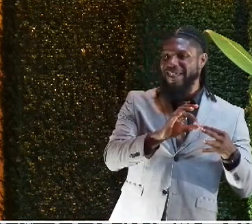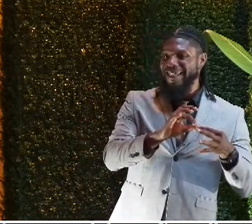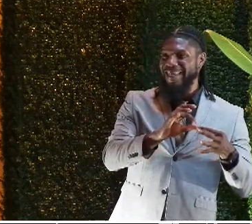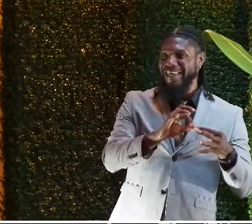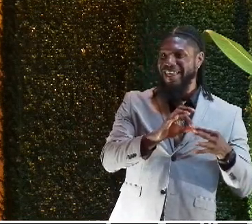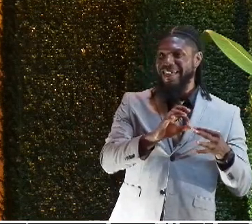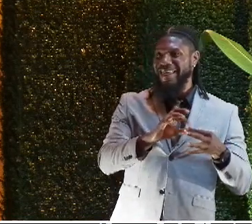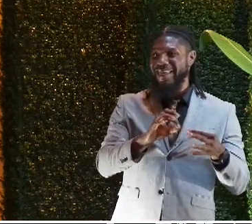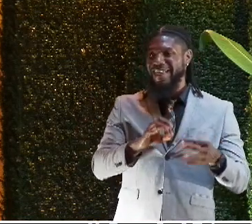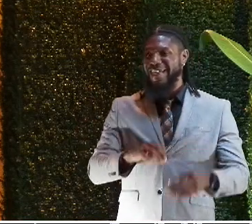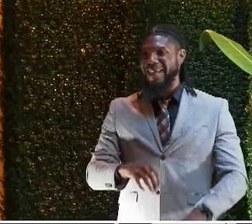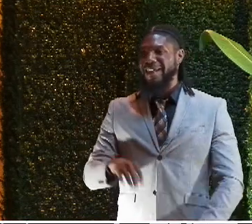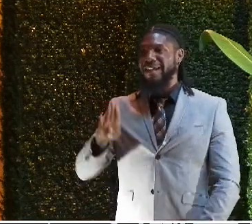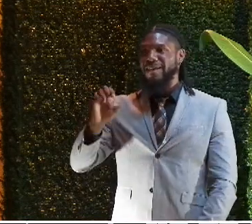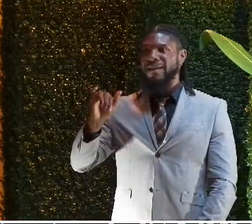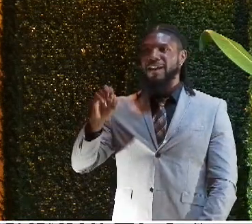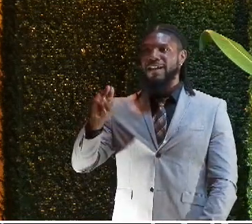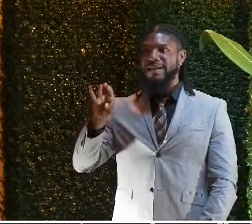Beyonce.